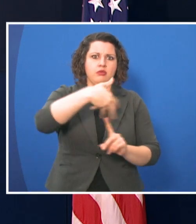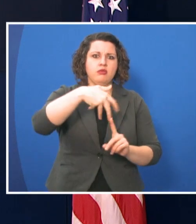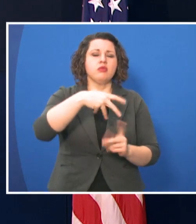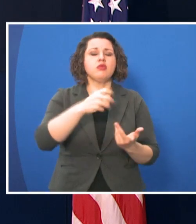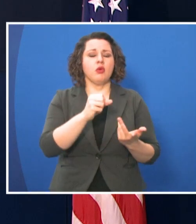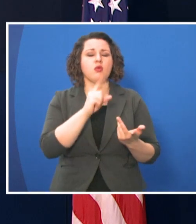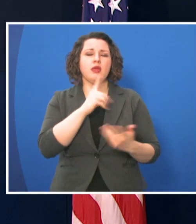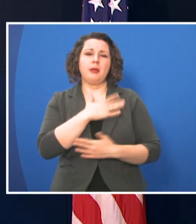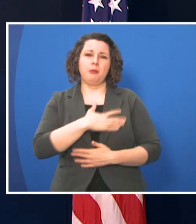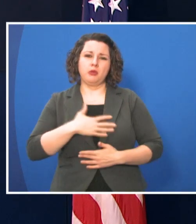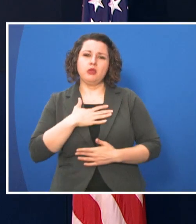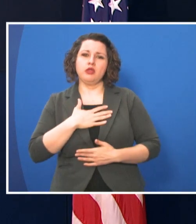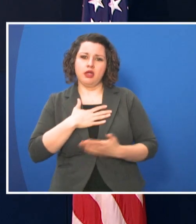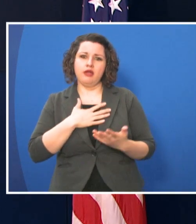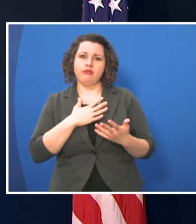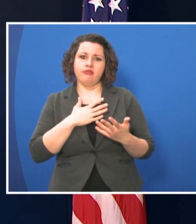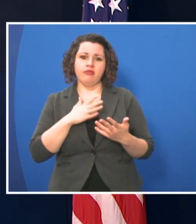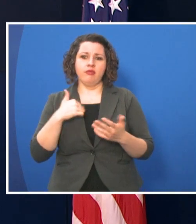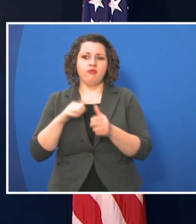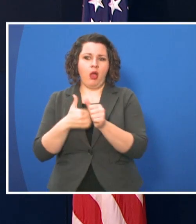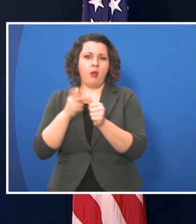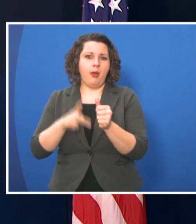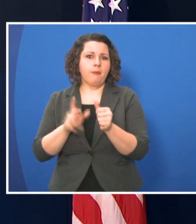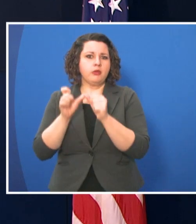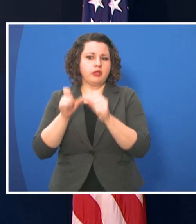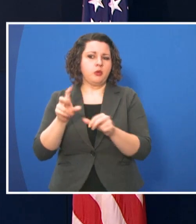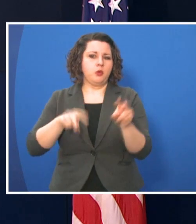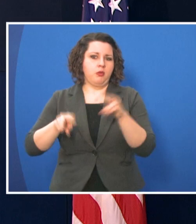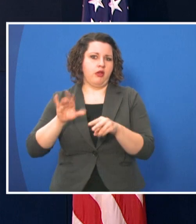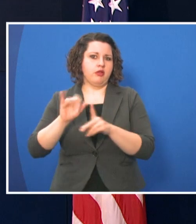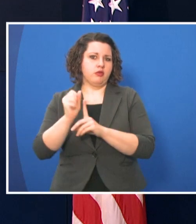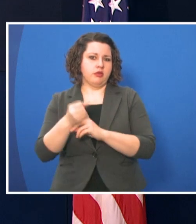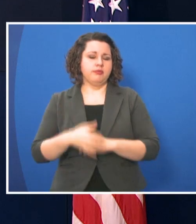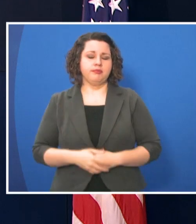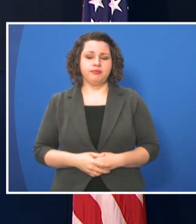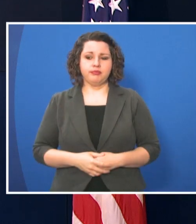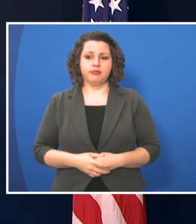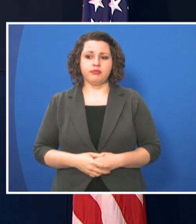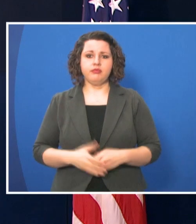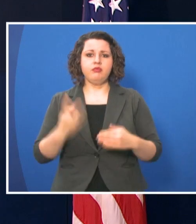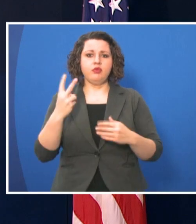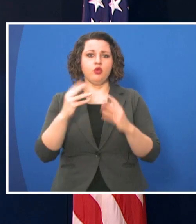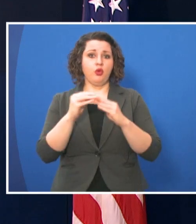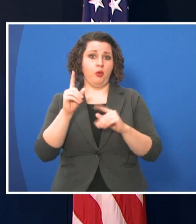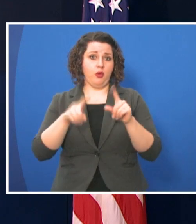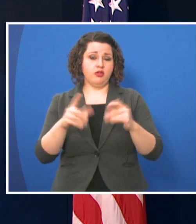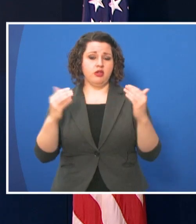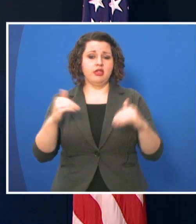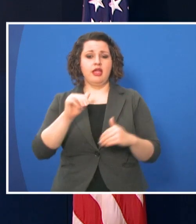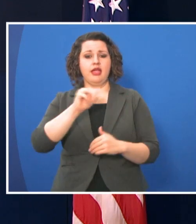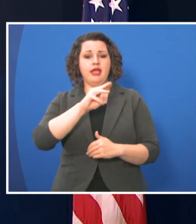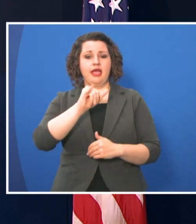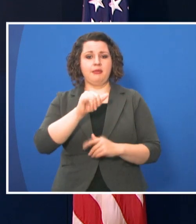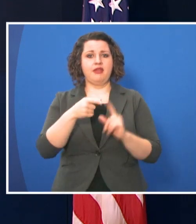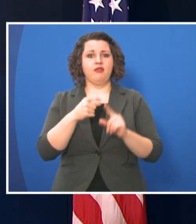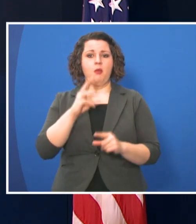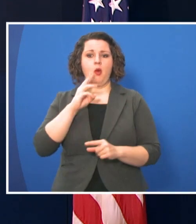very much, have followed up, and will continue to monitor that. We got time for 2 more questions. Amy, Waterloo